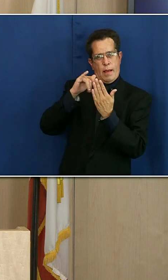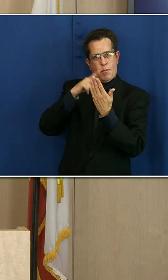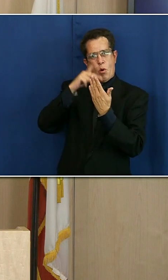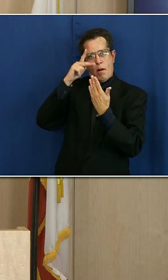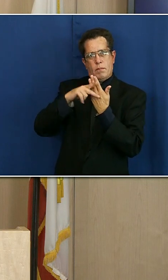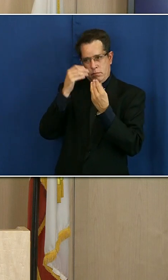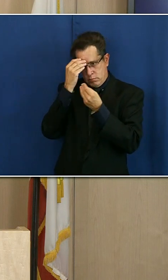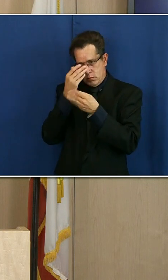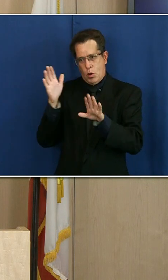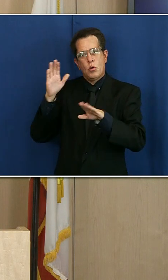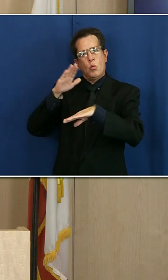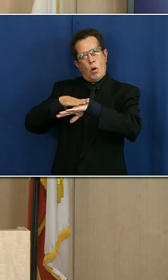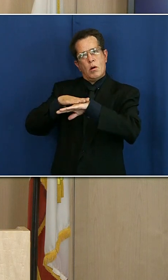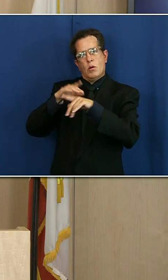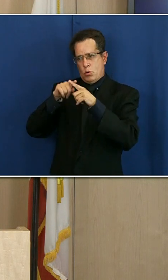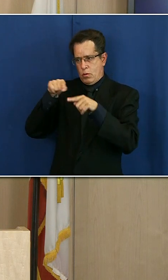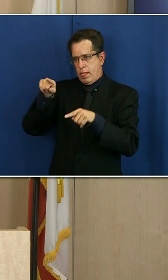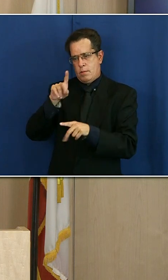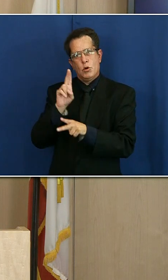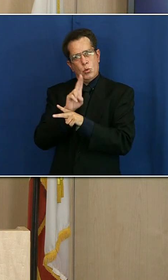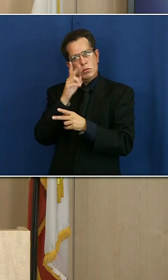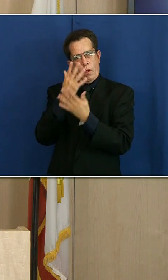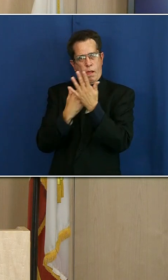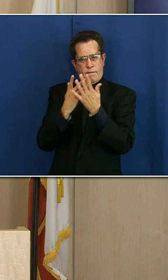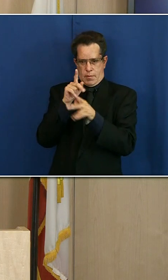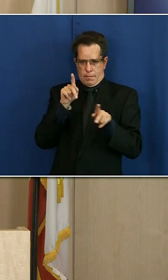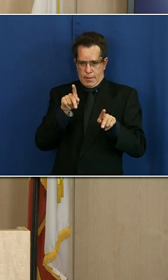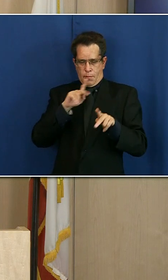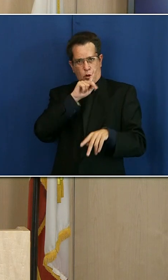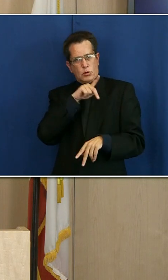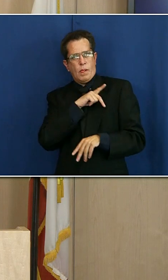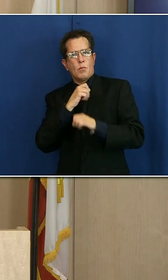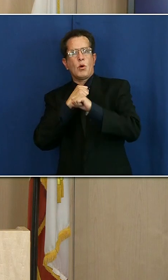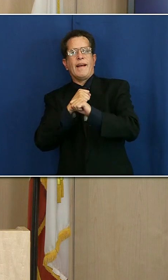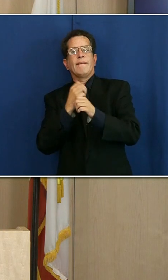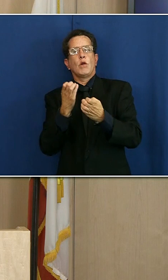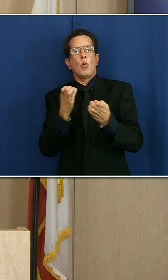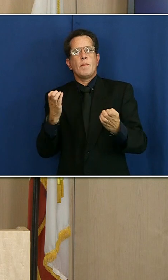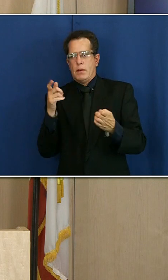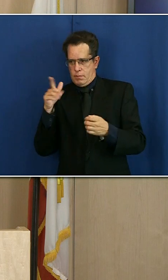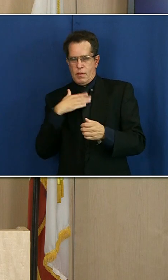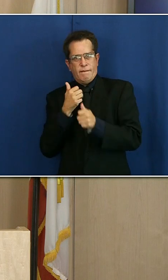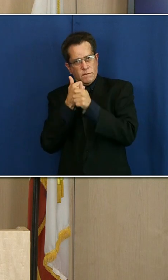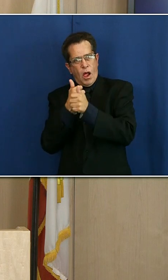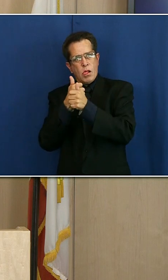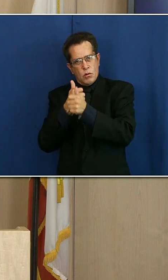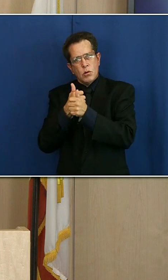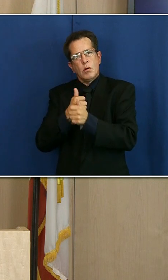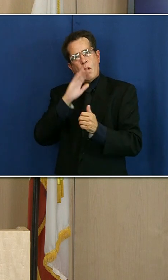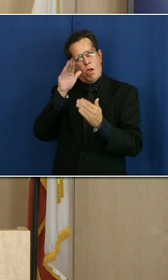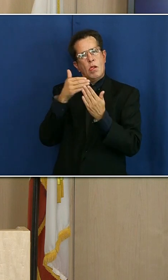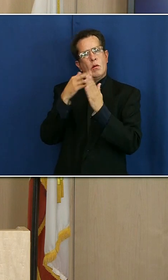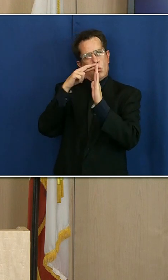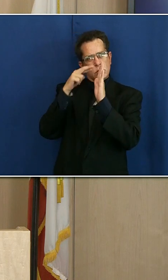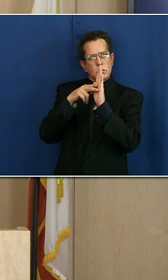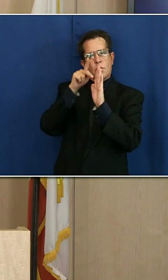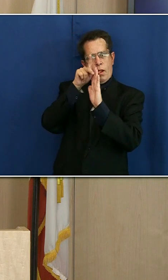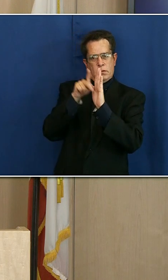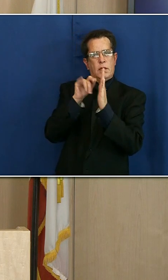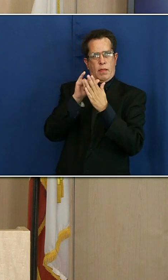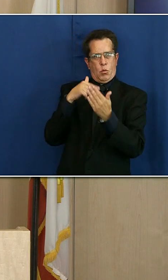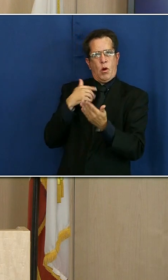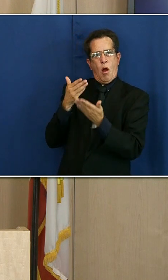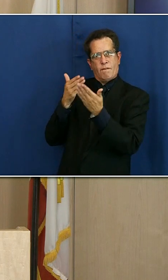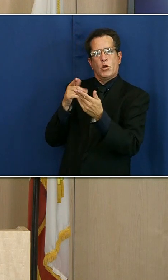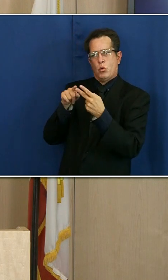about the importance of wearing PPE, practicing social distancing, adhering to all the policies and the procedures that are in place. And